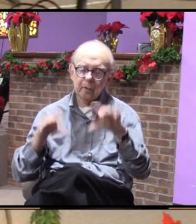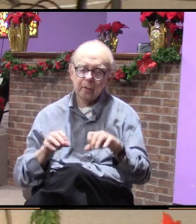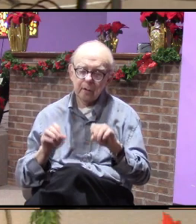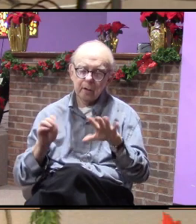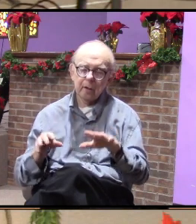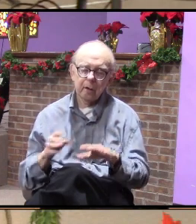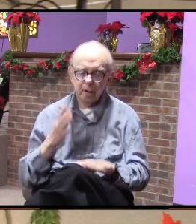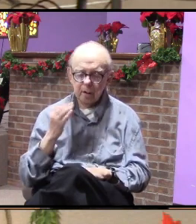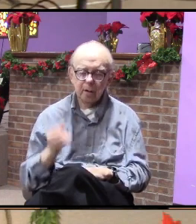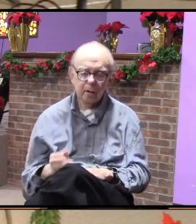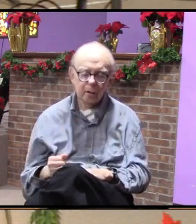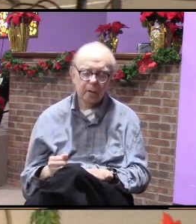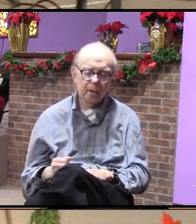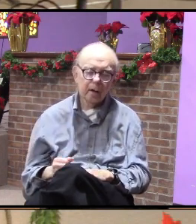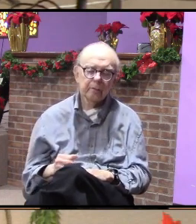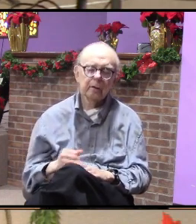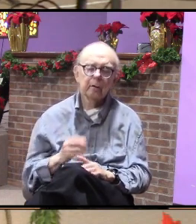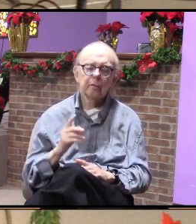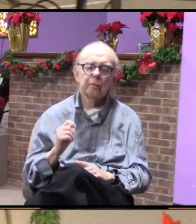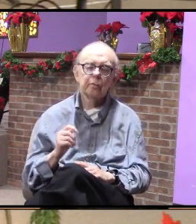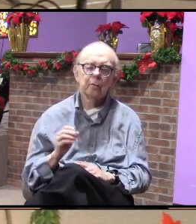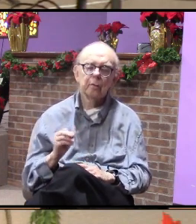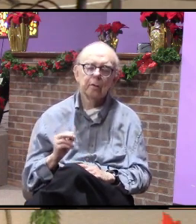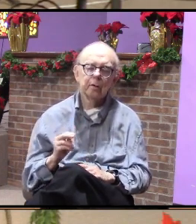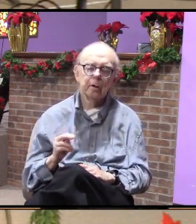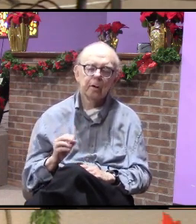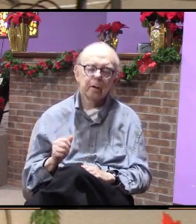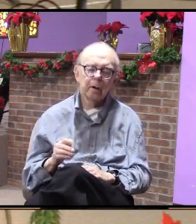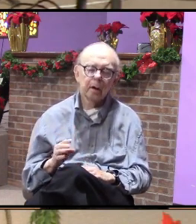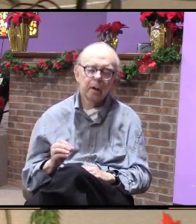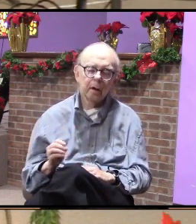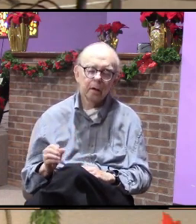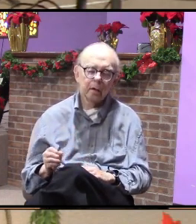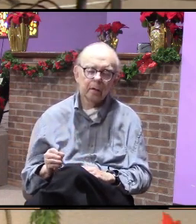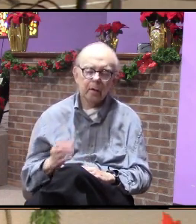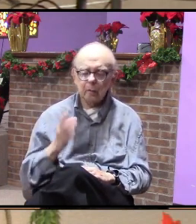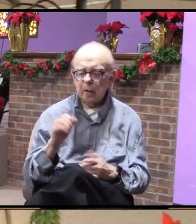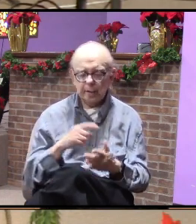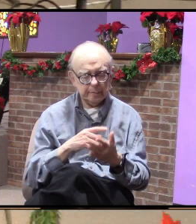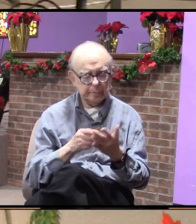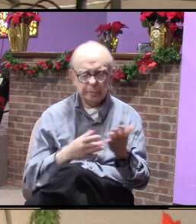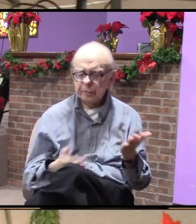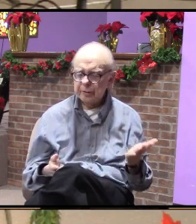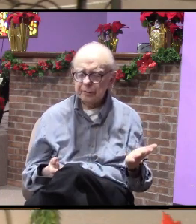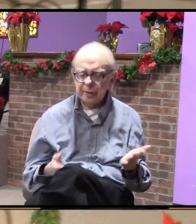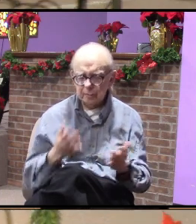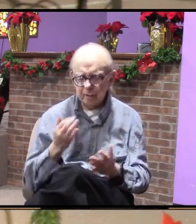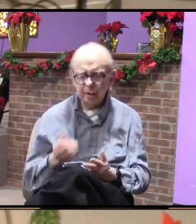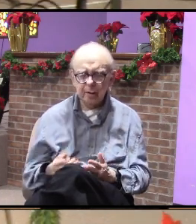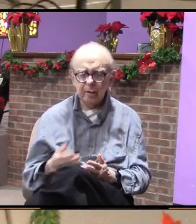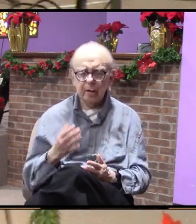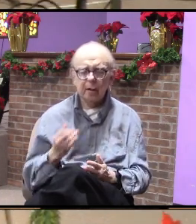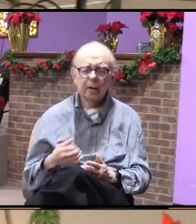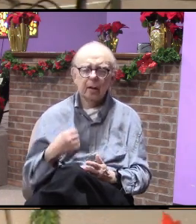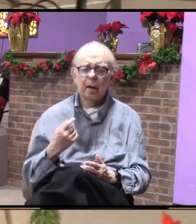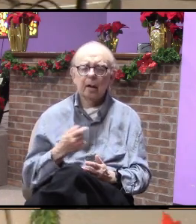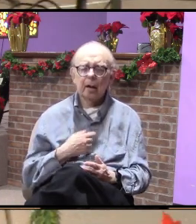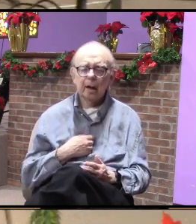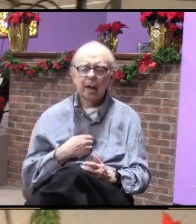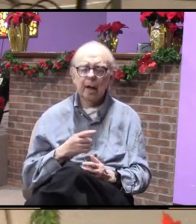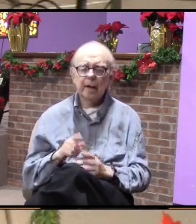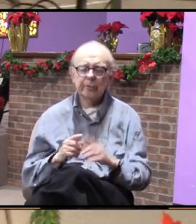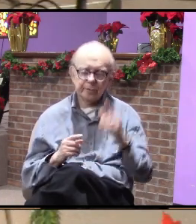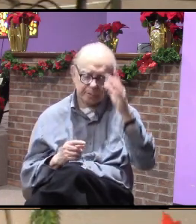Why are we having all the tornadoes? Why this and why that? Because we as